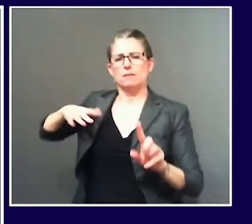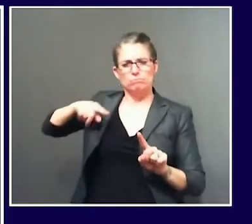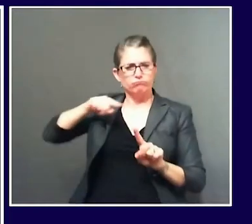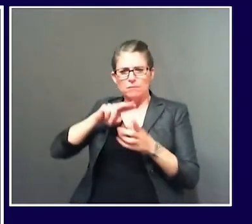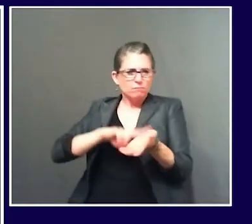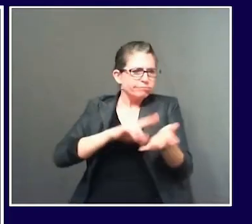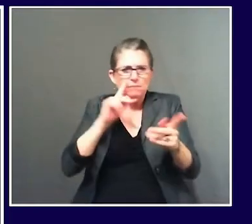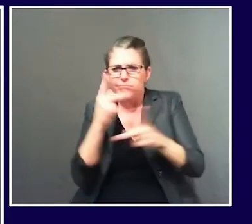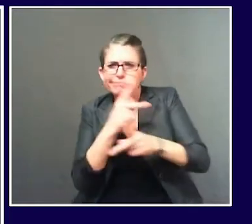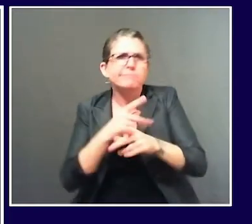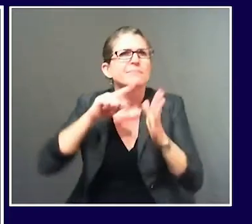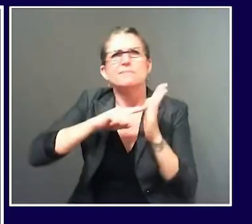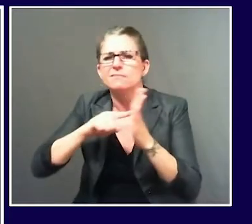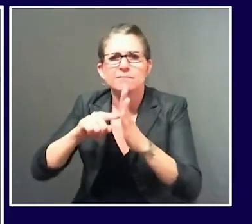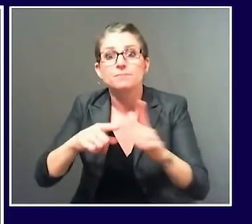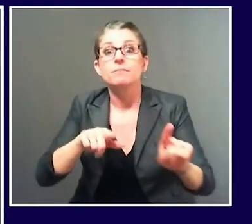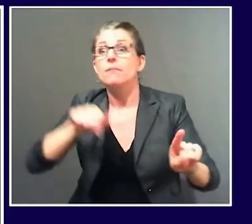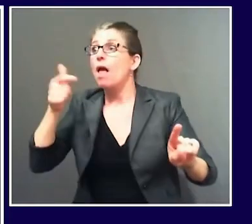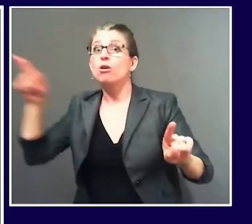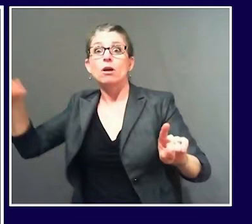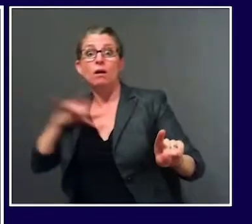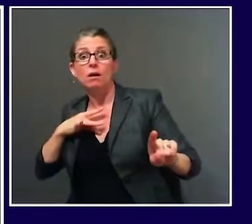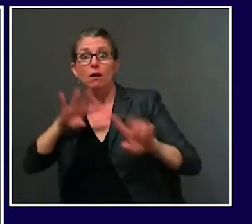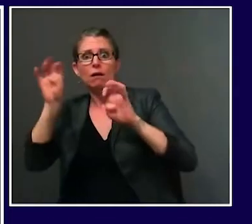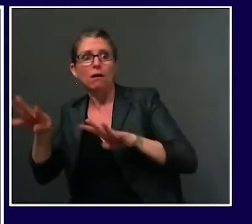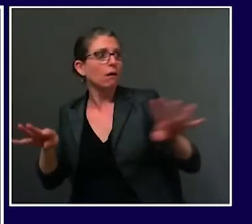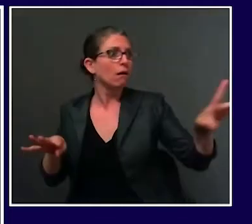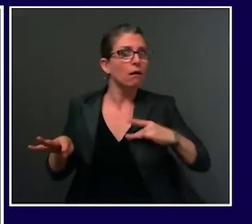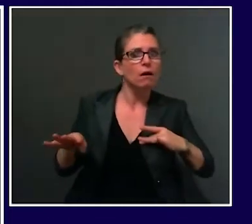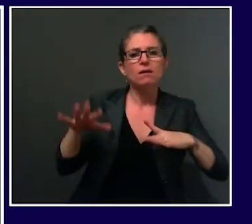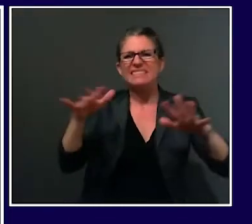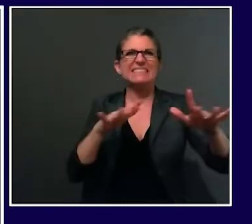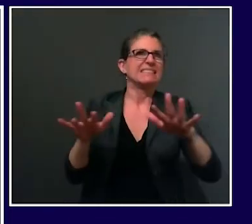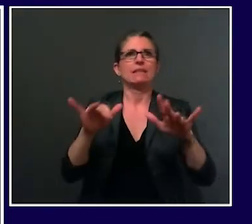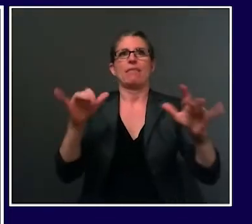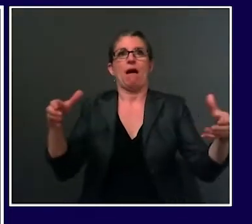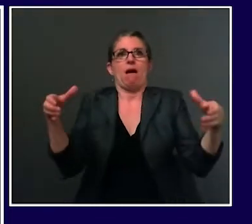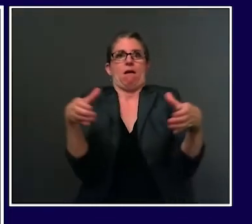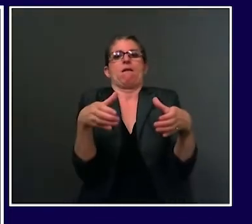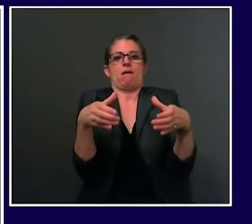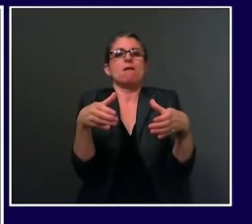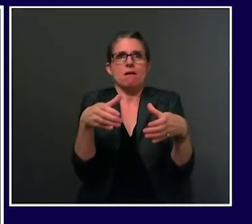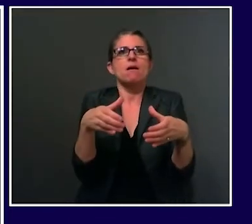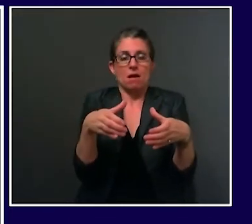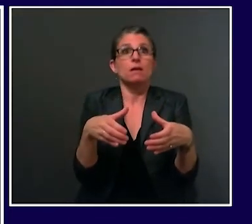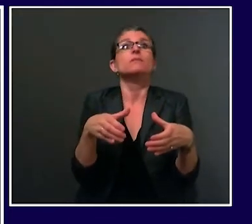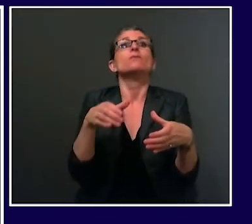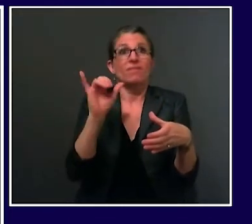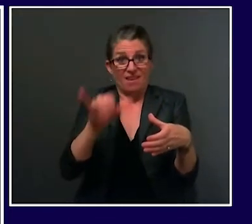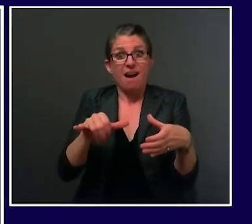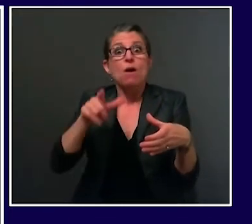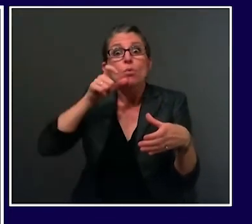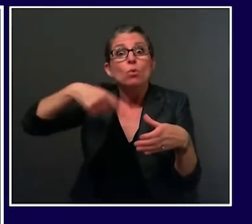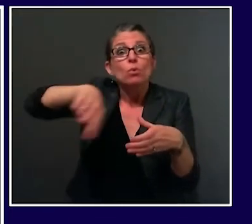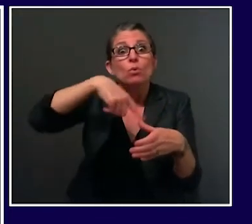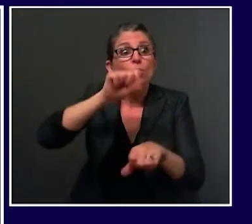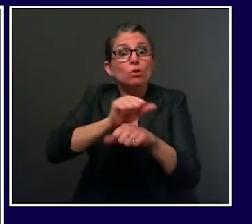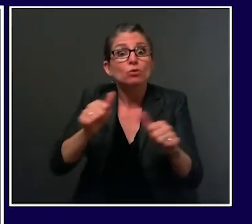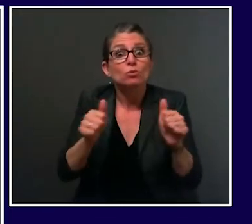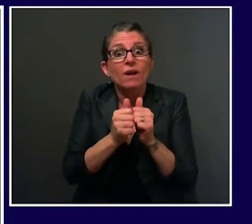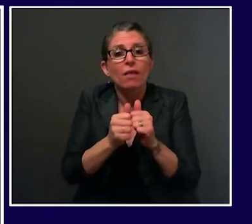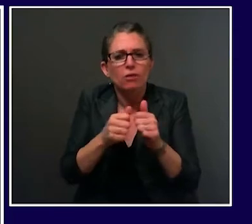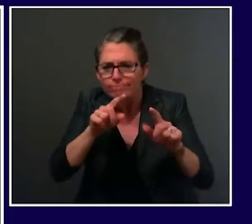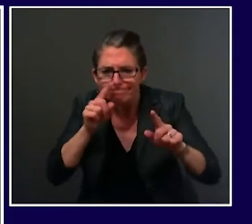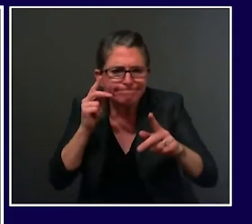independently contracted COVID-19 happened to work there. That'll be one of the key areas of investigation as we move forward.